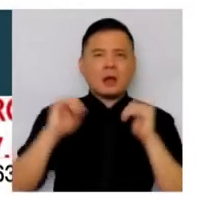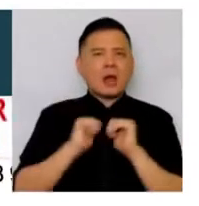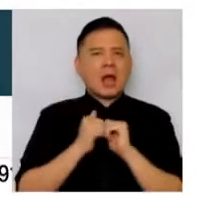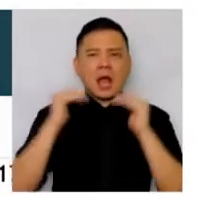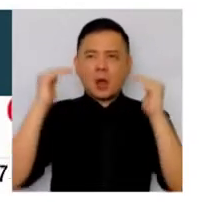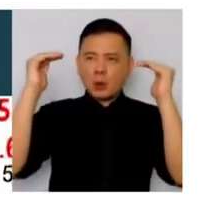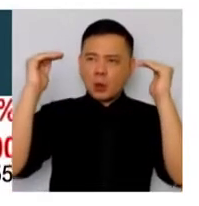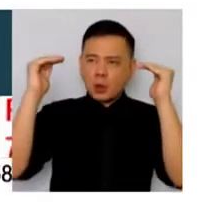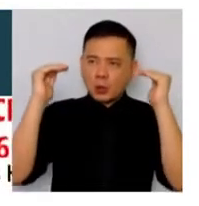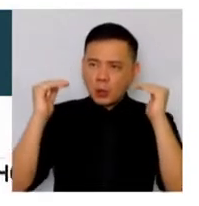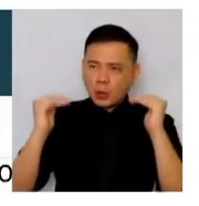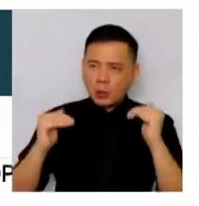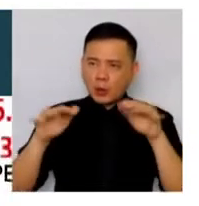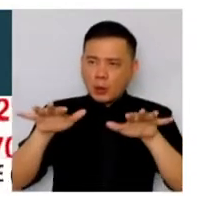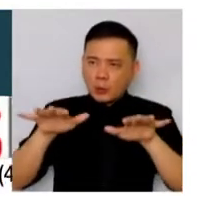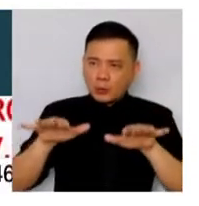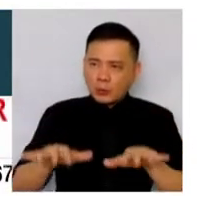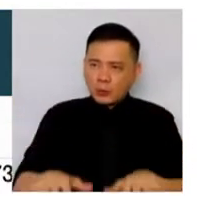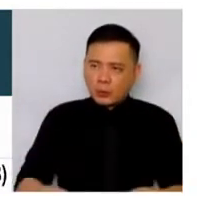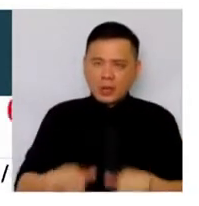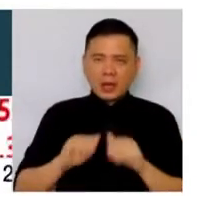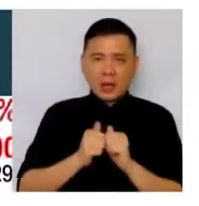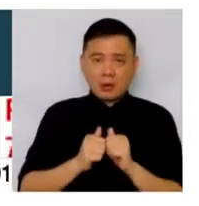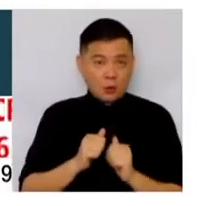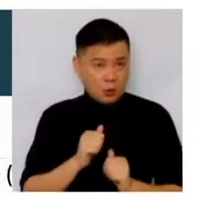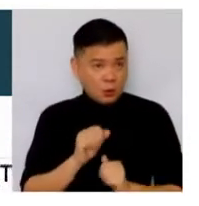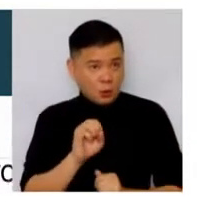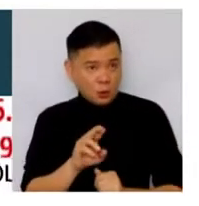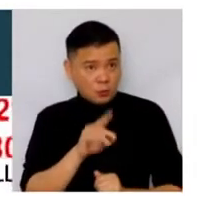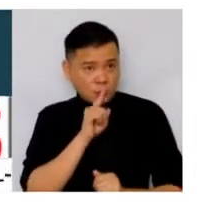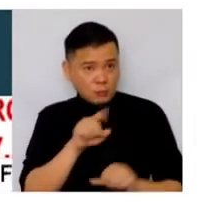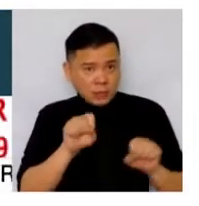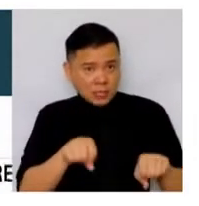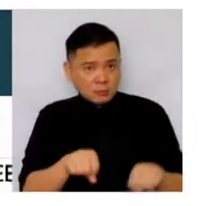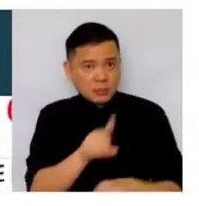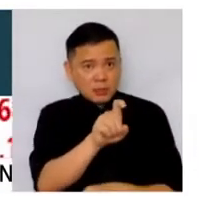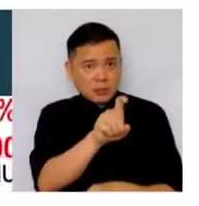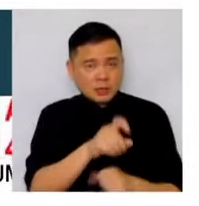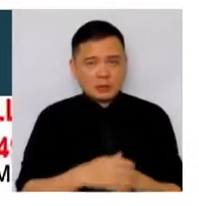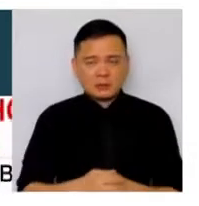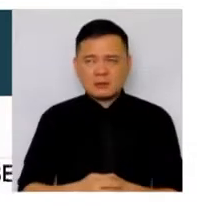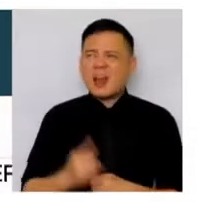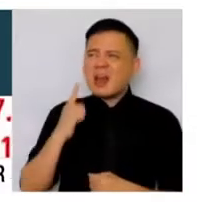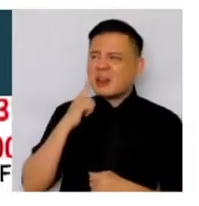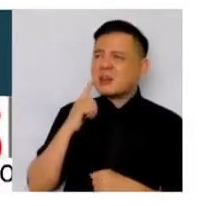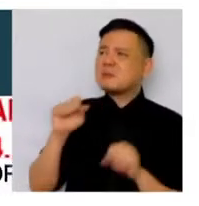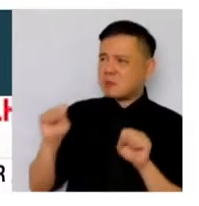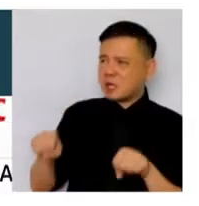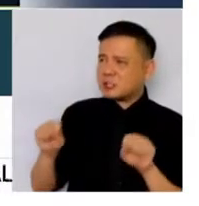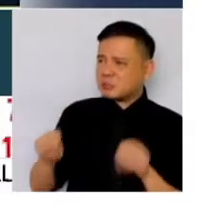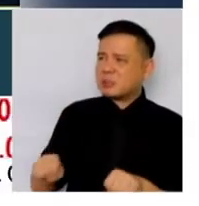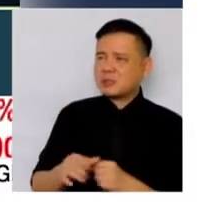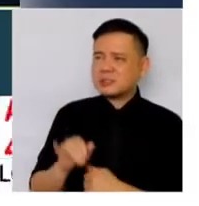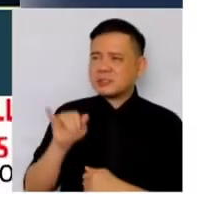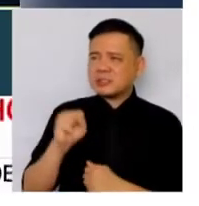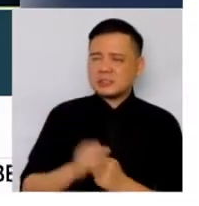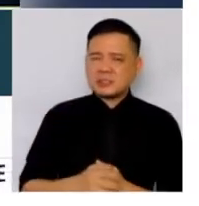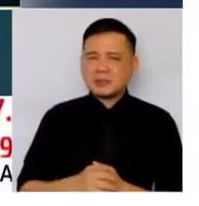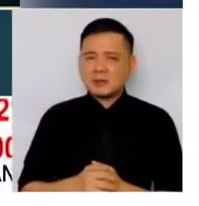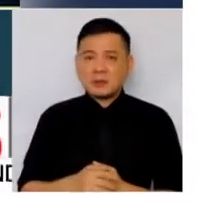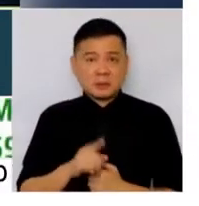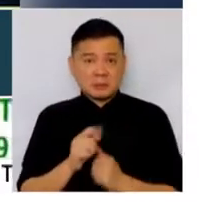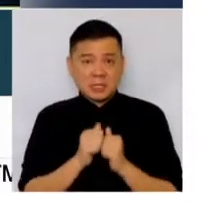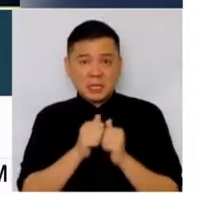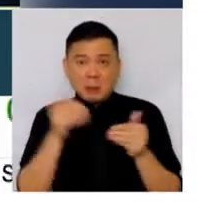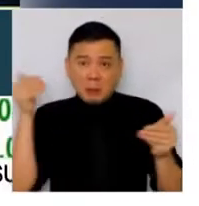bring the temperature down? Or is that even possible at this point? I think it is. We're not really at the cusp of